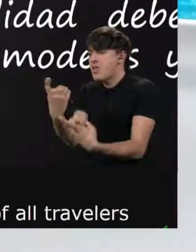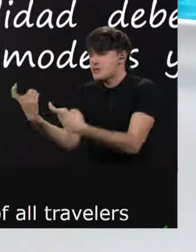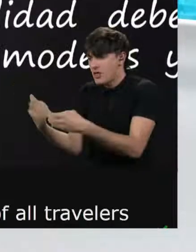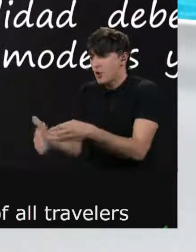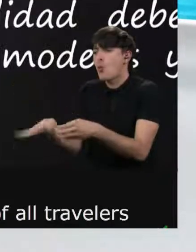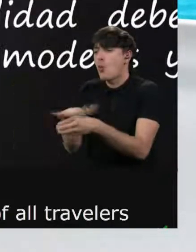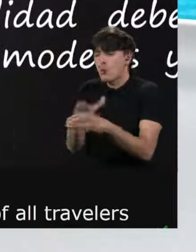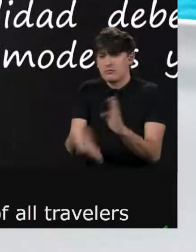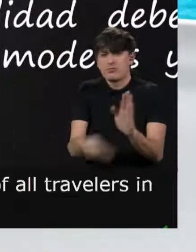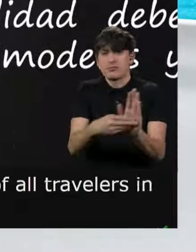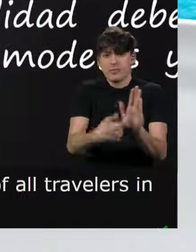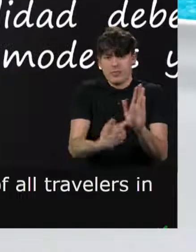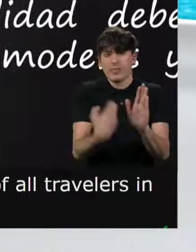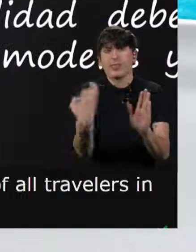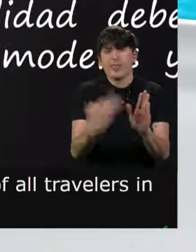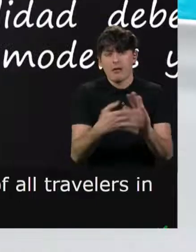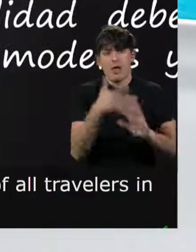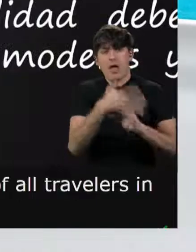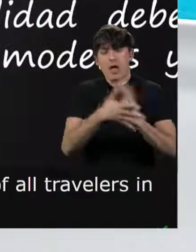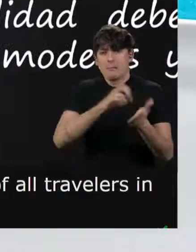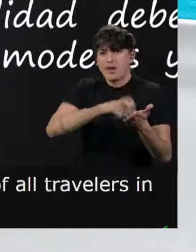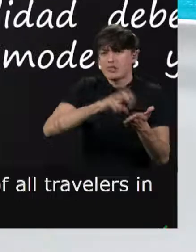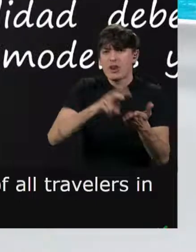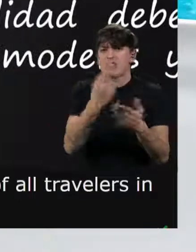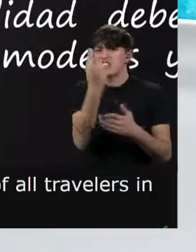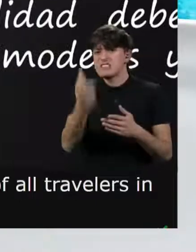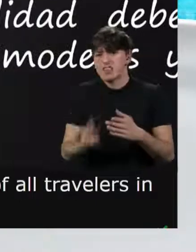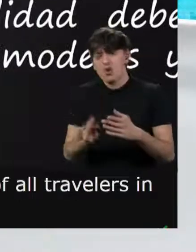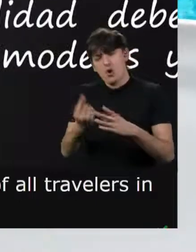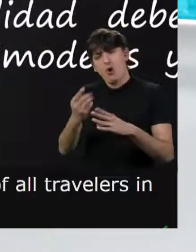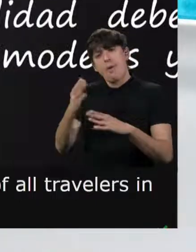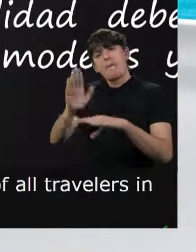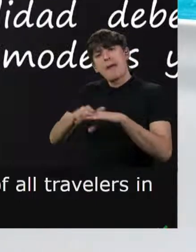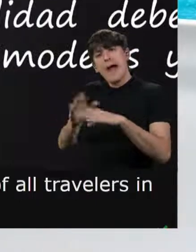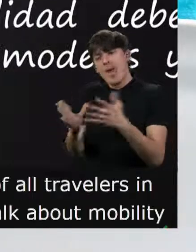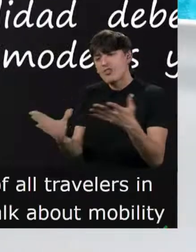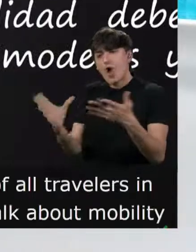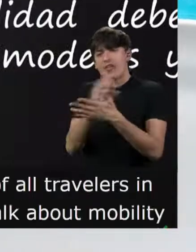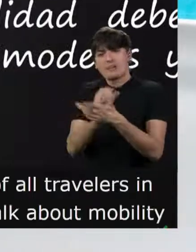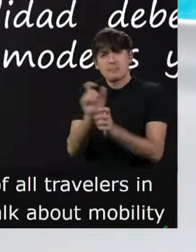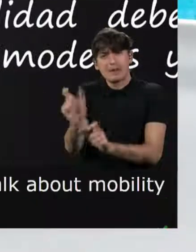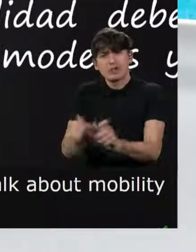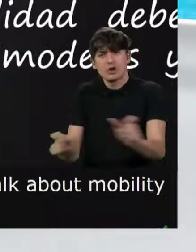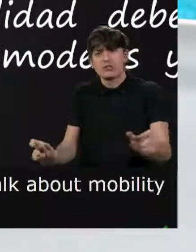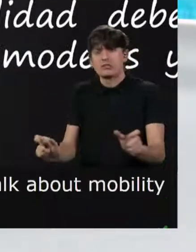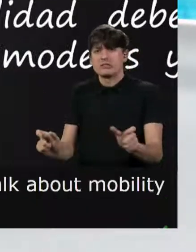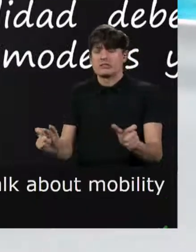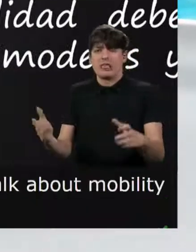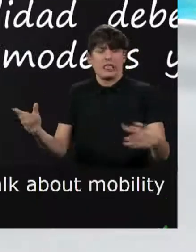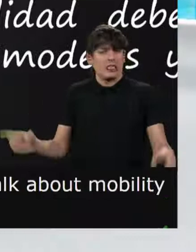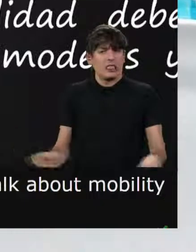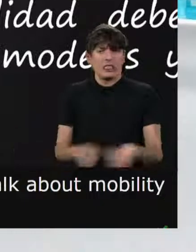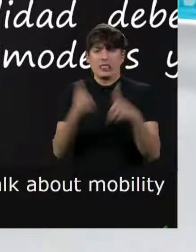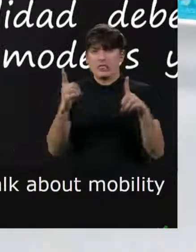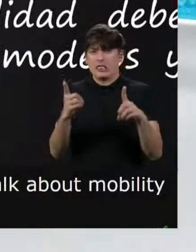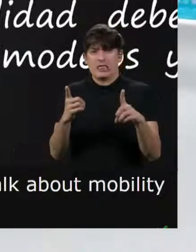few ideas here to when we talk about mobility and pedestrians is we're talking about everybody here. You know,